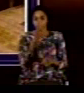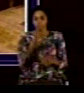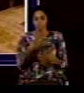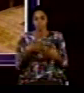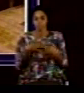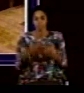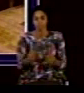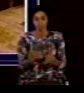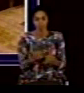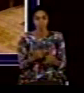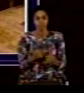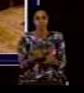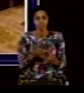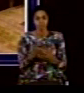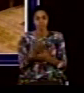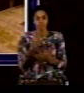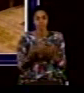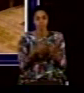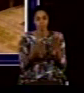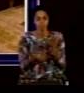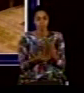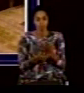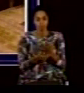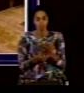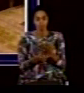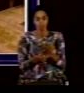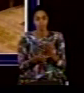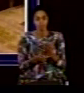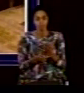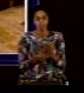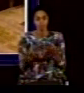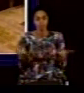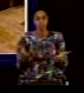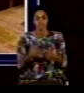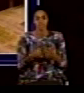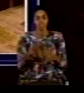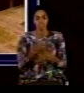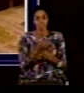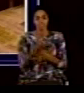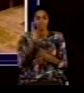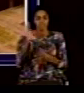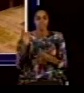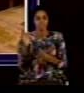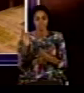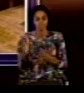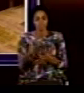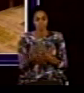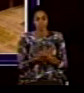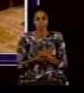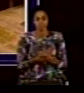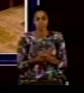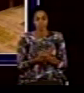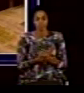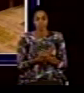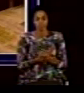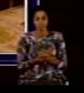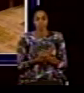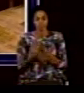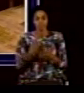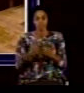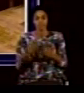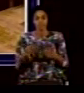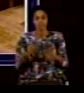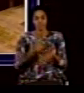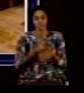Jialingo Crusade, and she is ready to share her testimony with the church and the body of Christ.